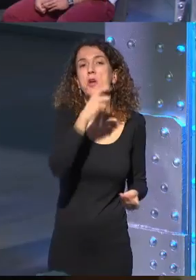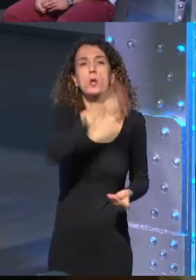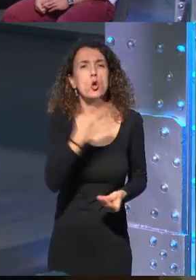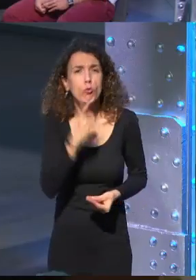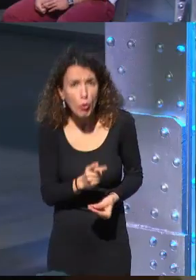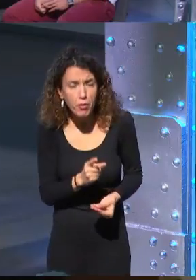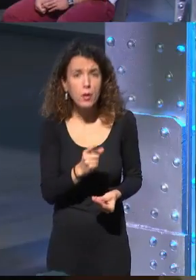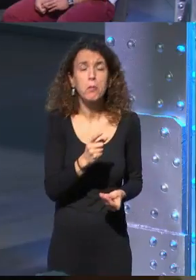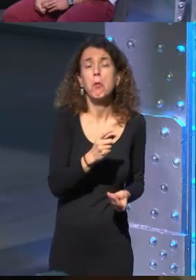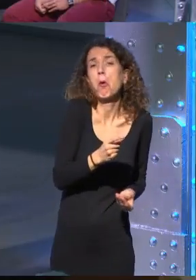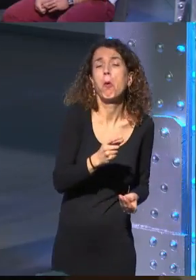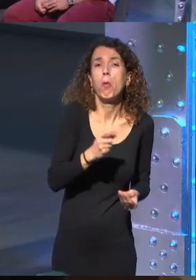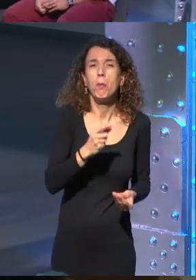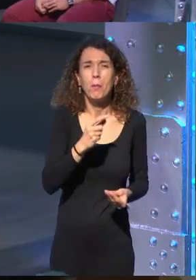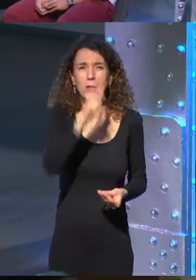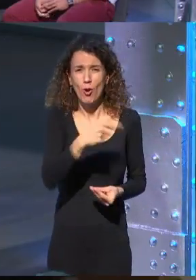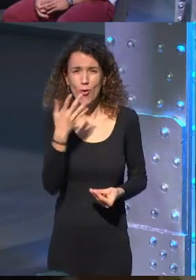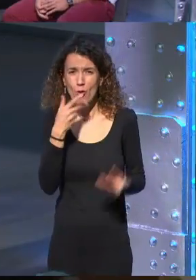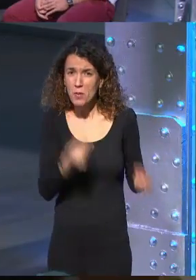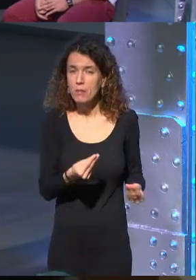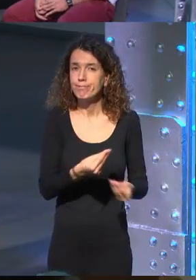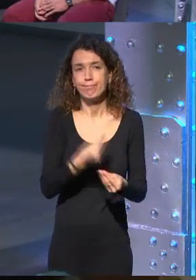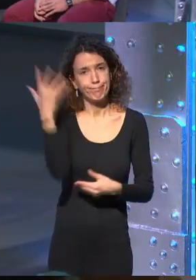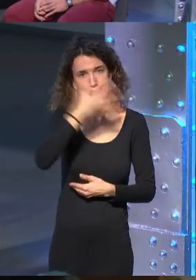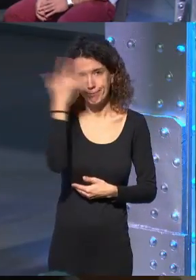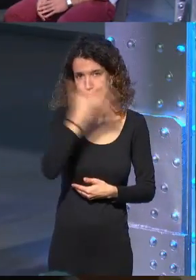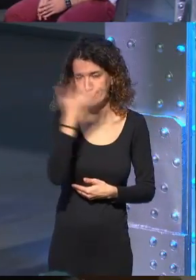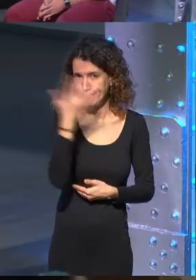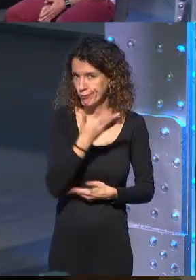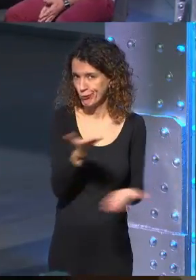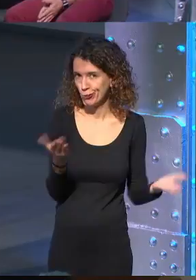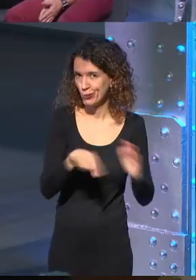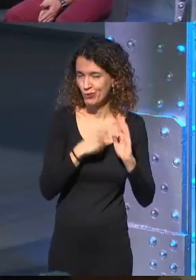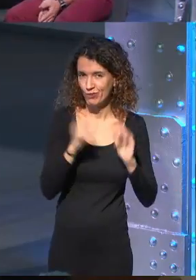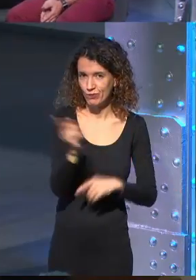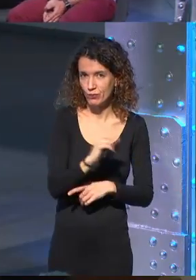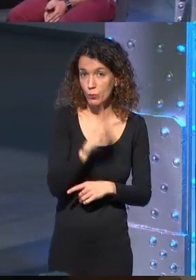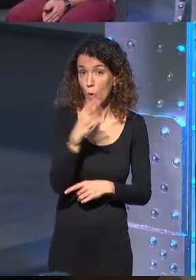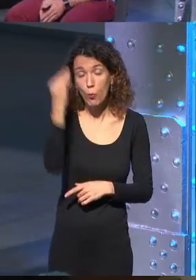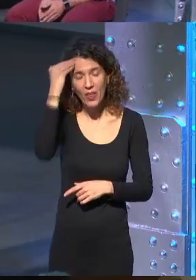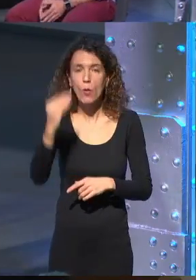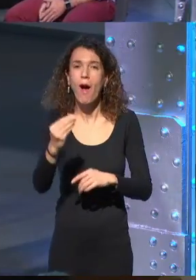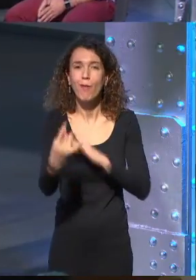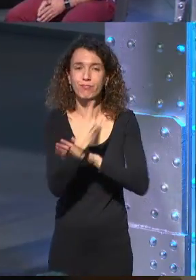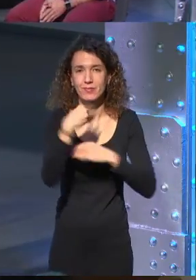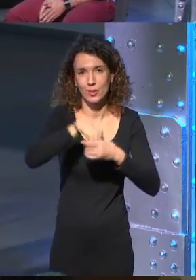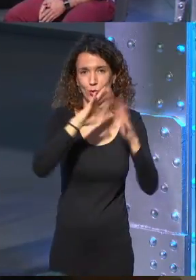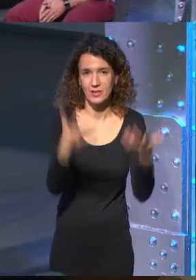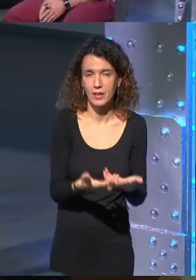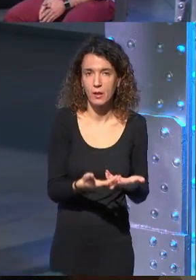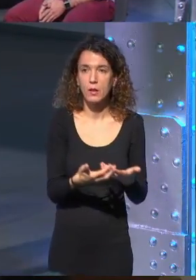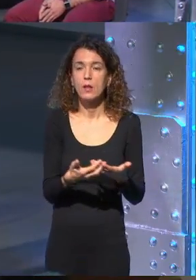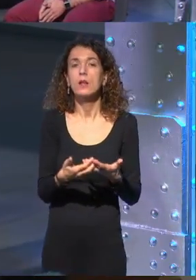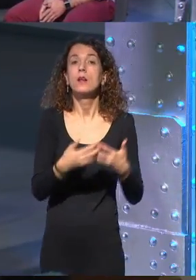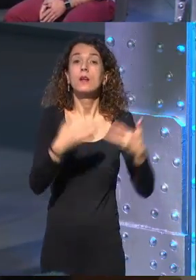trust anybody. If it's somebody they don't know or something they don't know about, they shouldn't